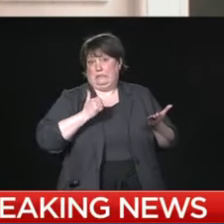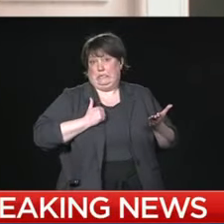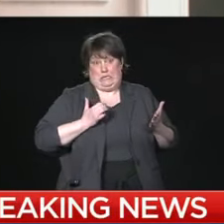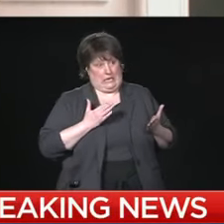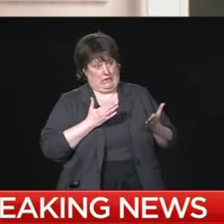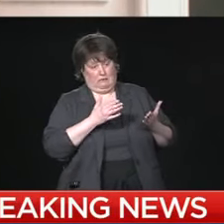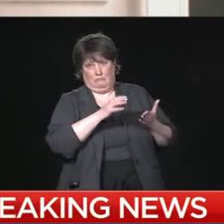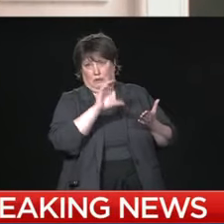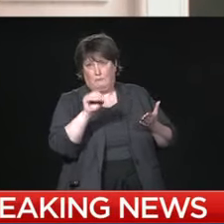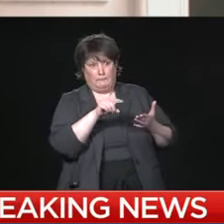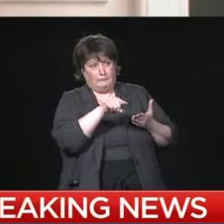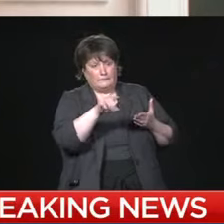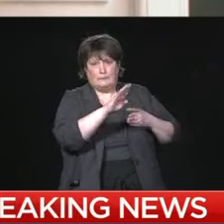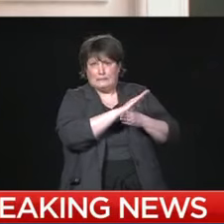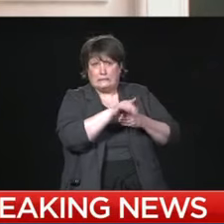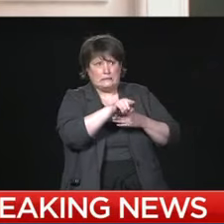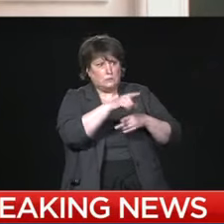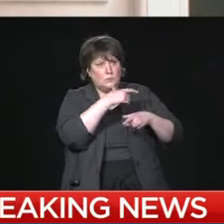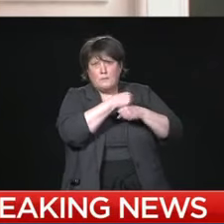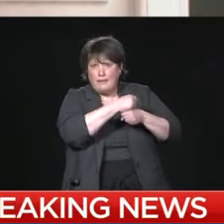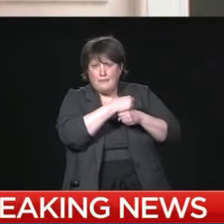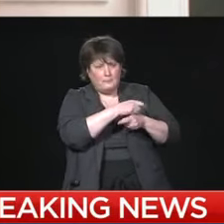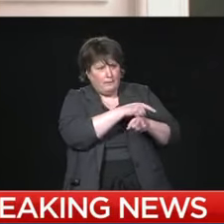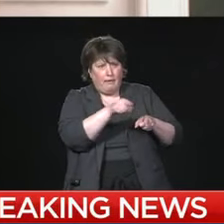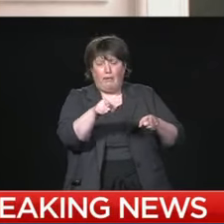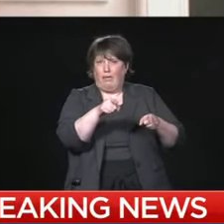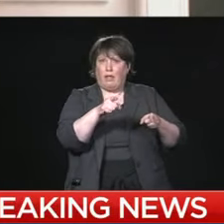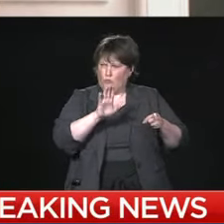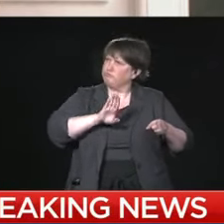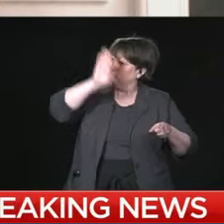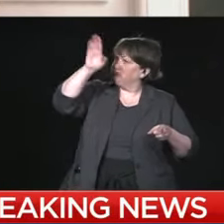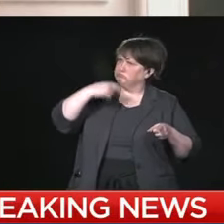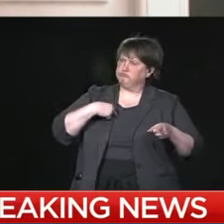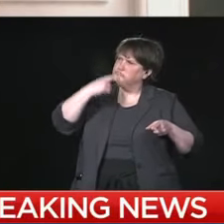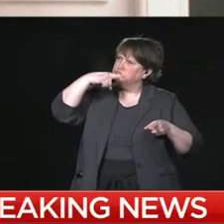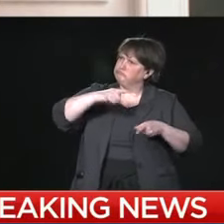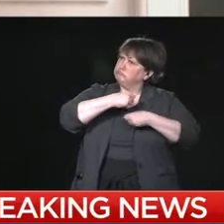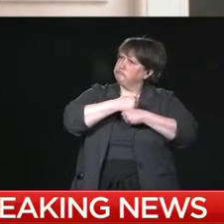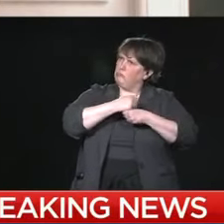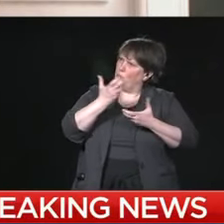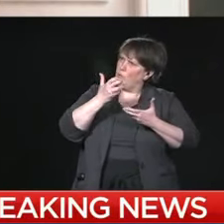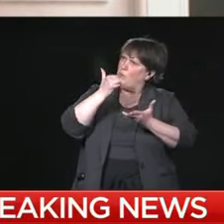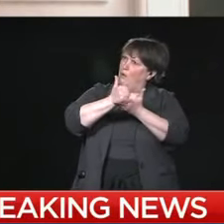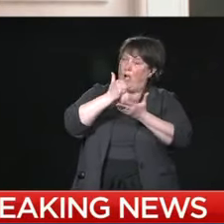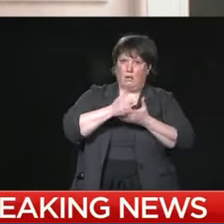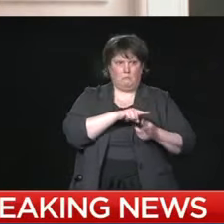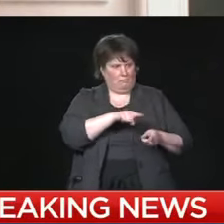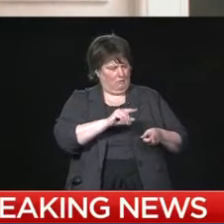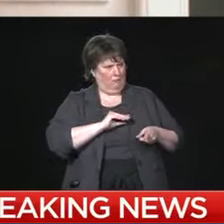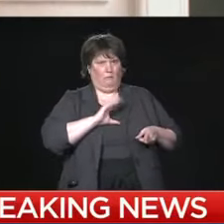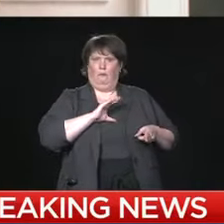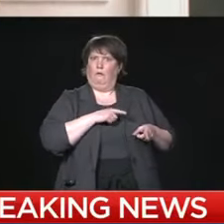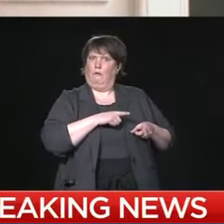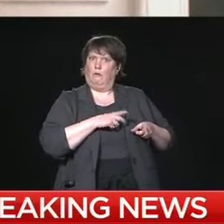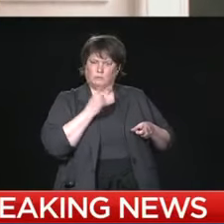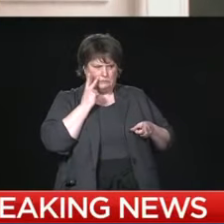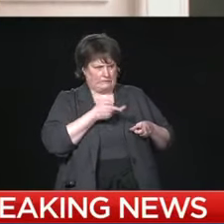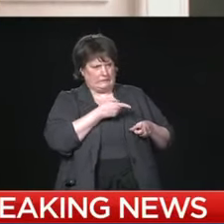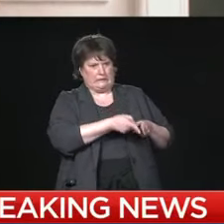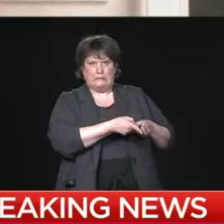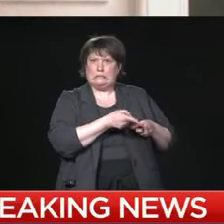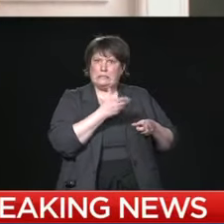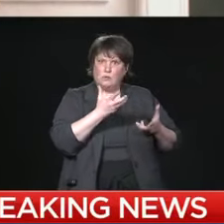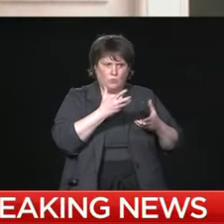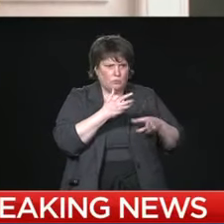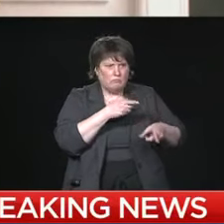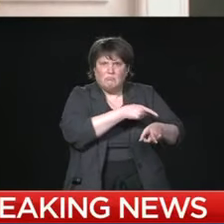companies, Canadian suppliers and manufacturers who are stepping up and saying, we want to help, we will help make ventilators, we